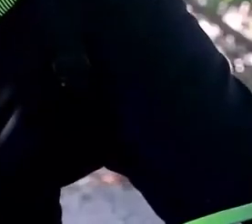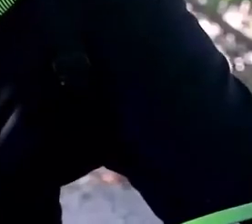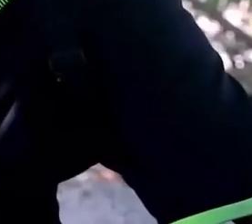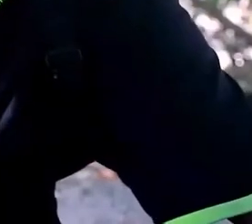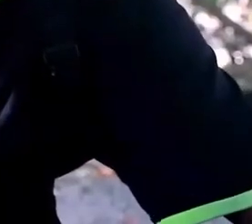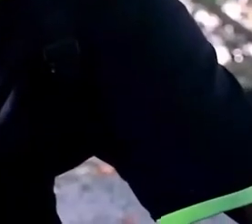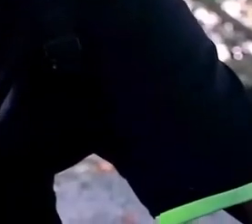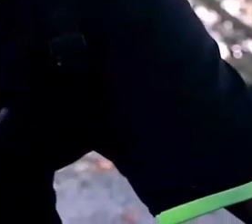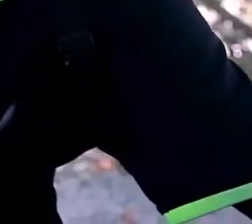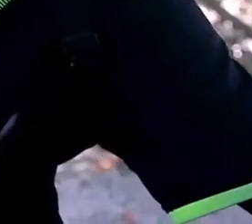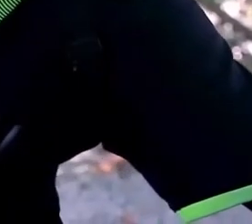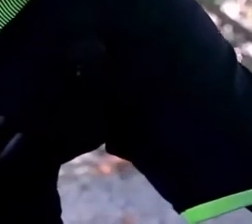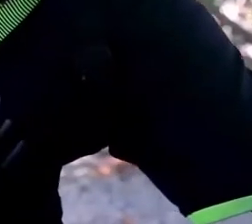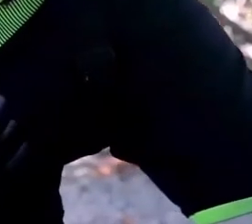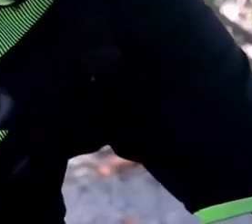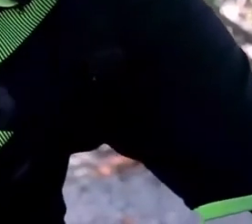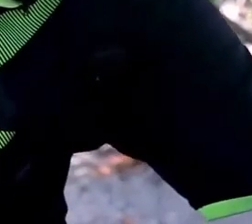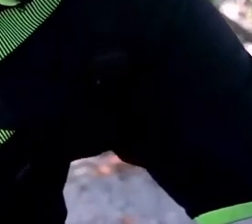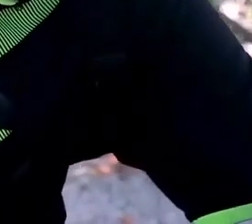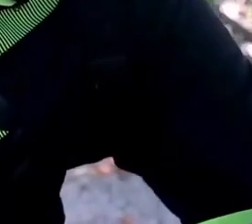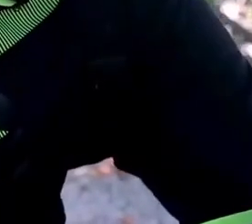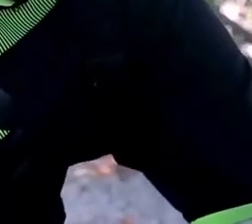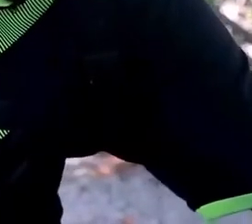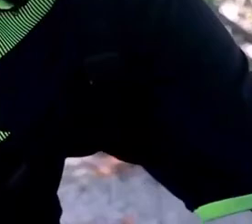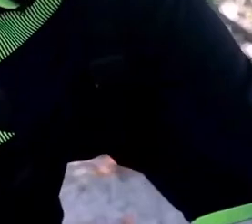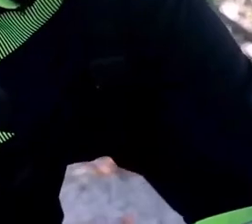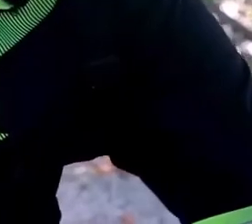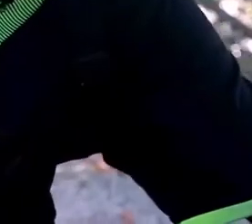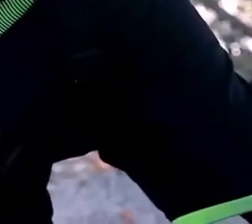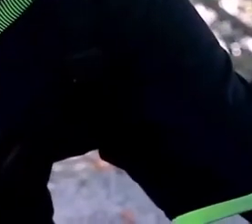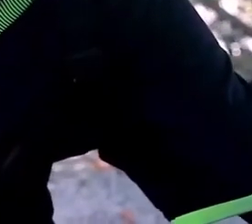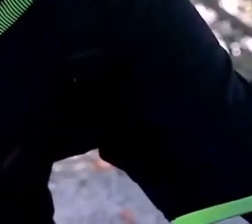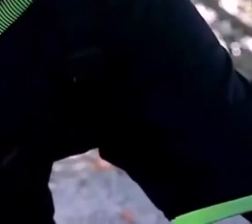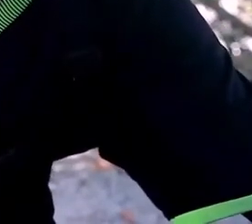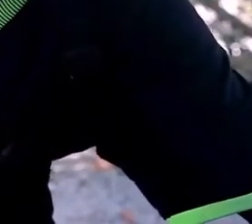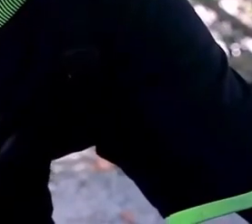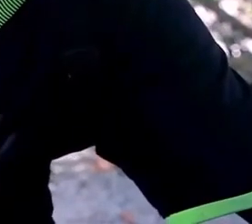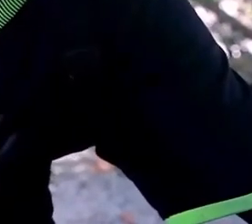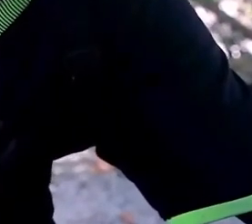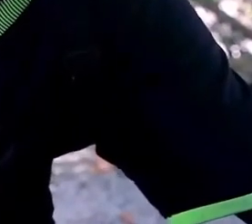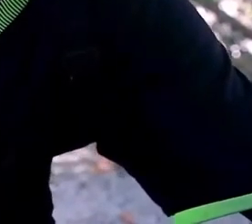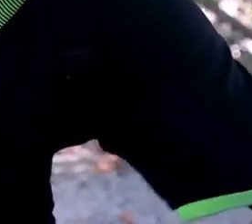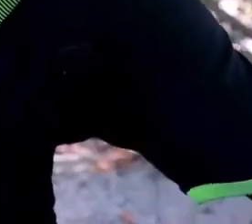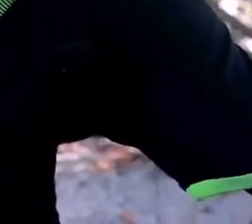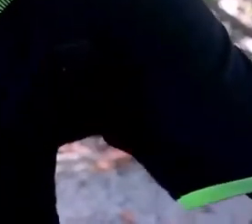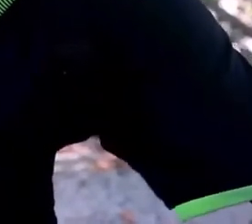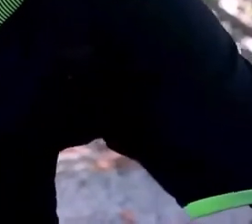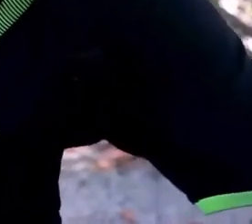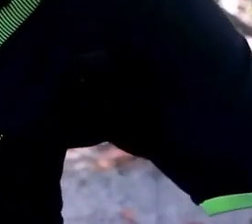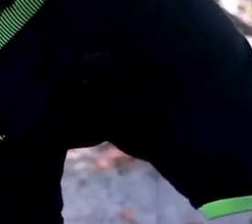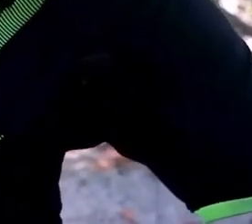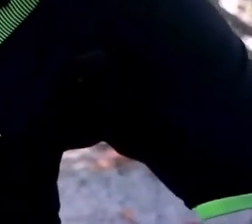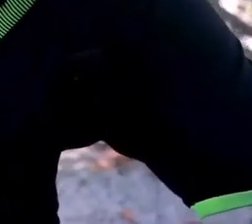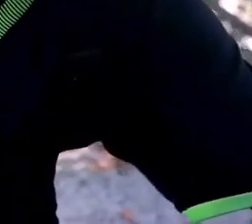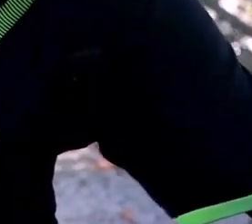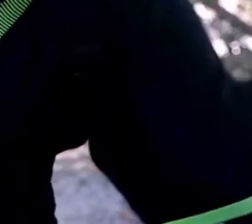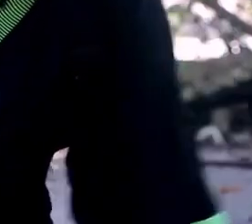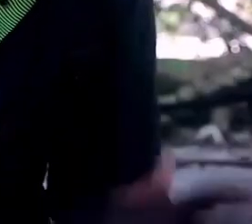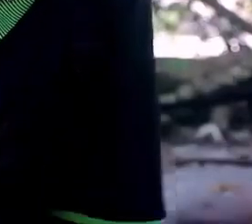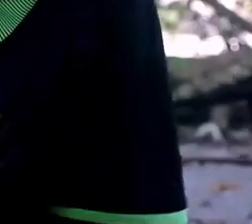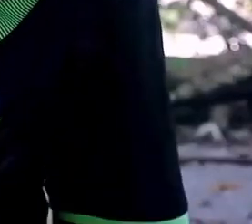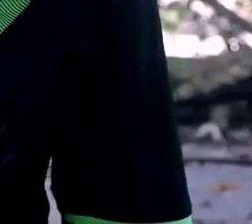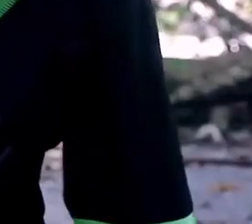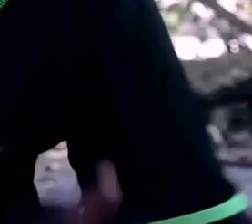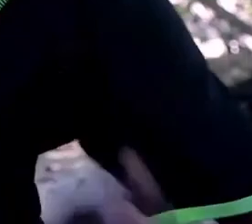Measuring board to see sizes of fish, and after we measuring fish sizes